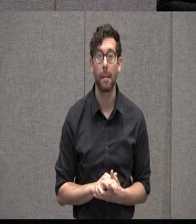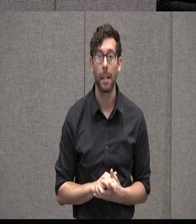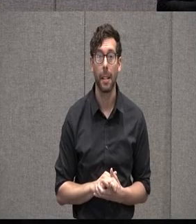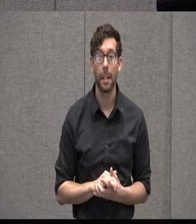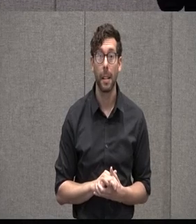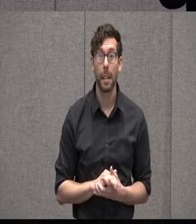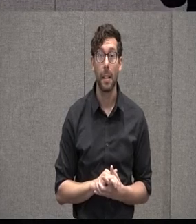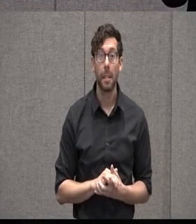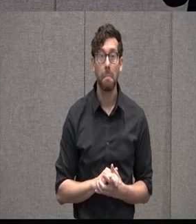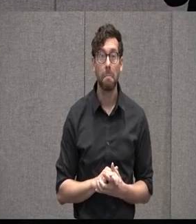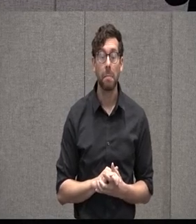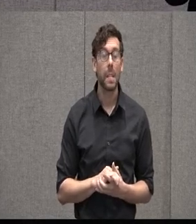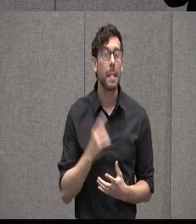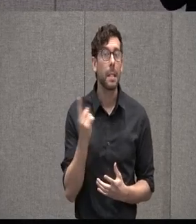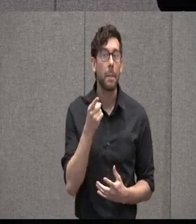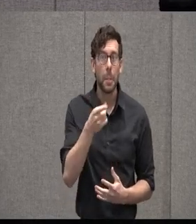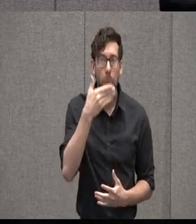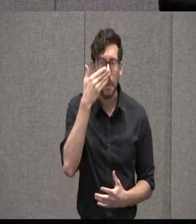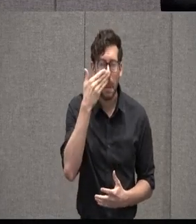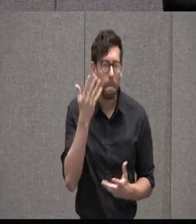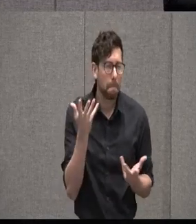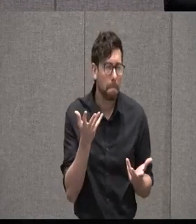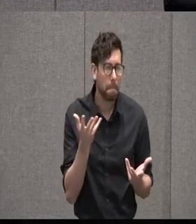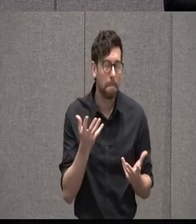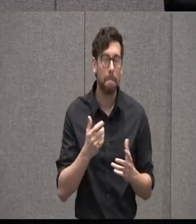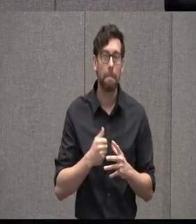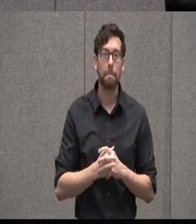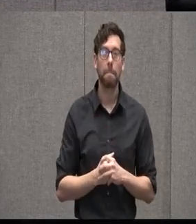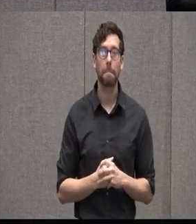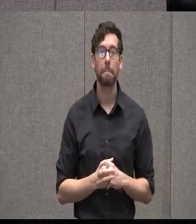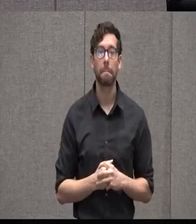How about something that you smell?